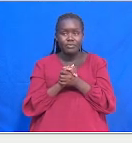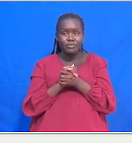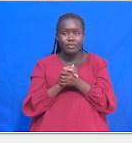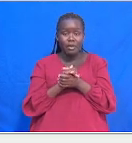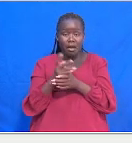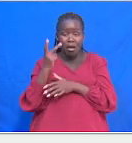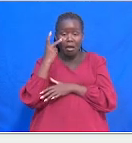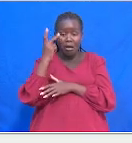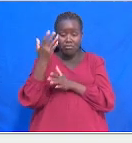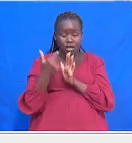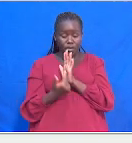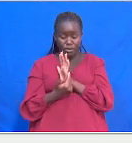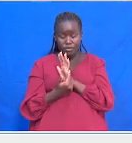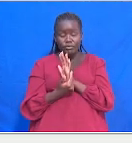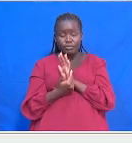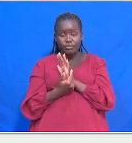I have seen